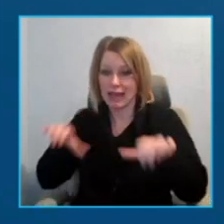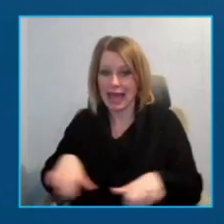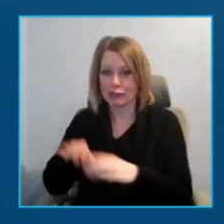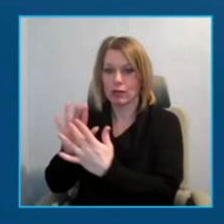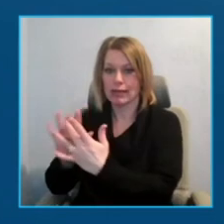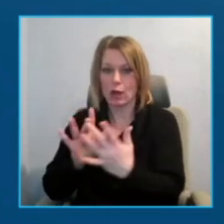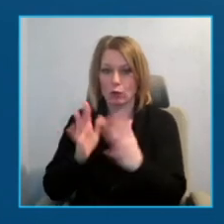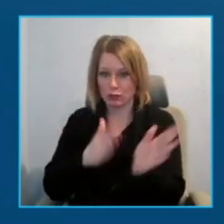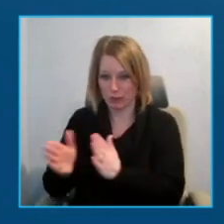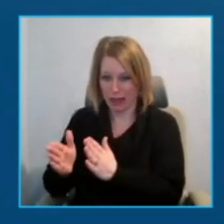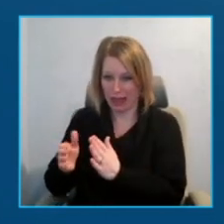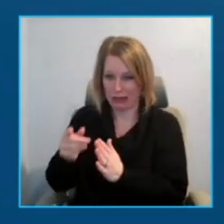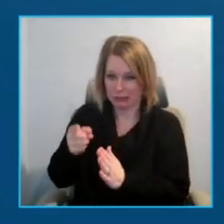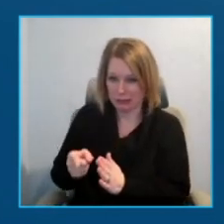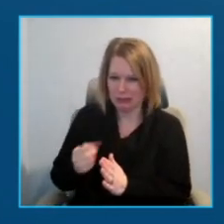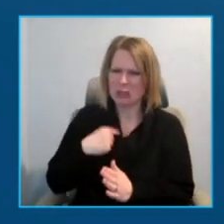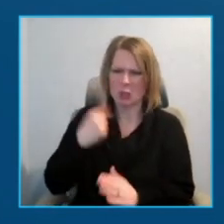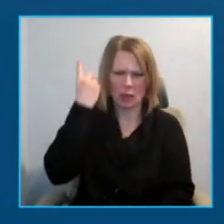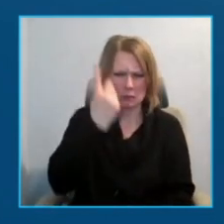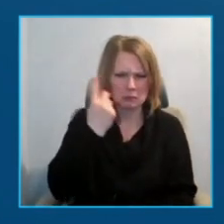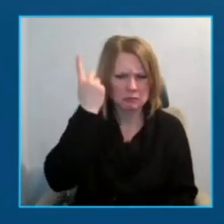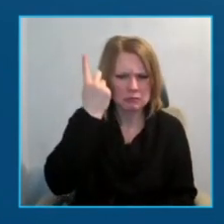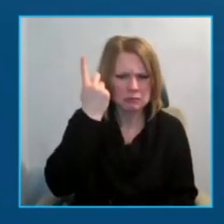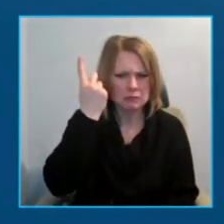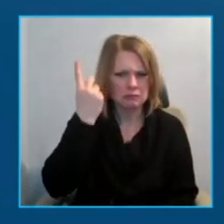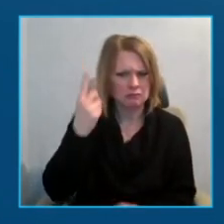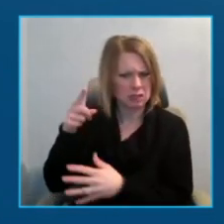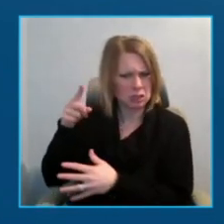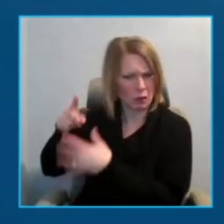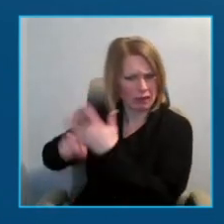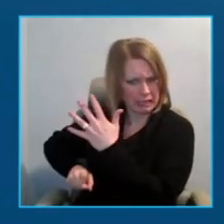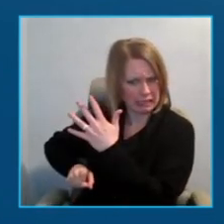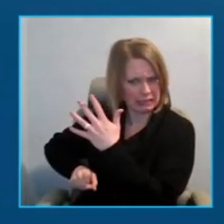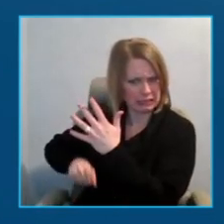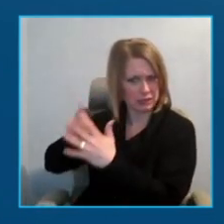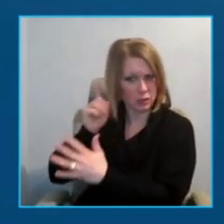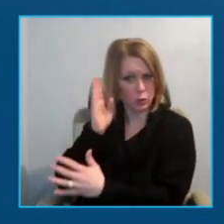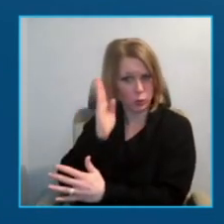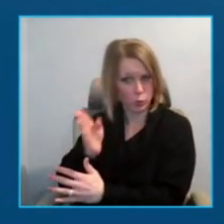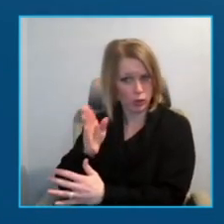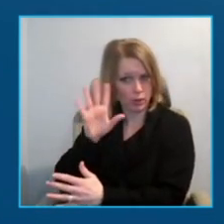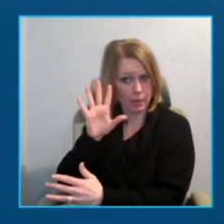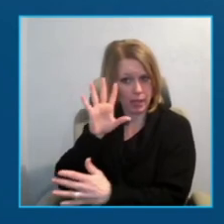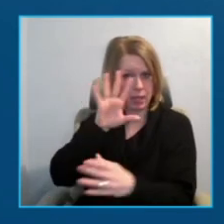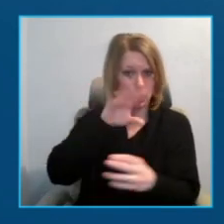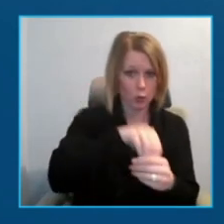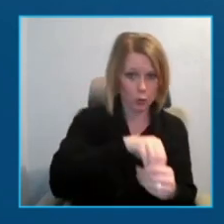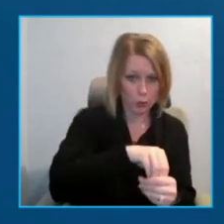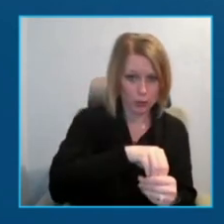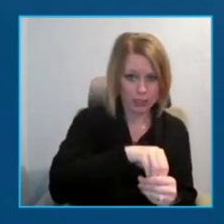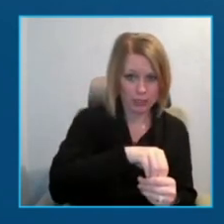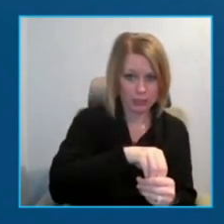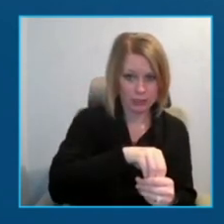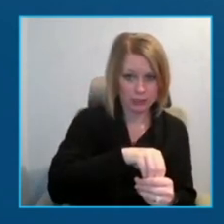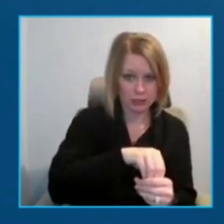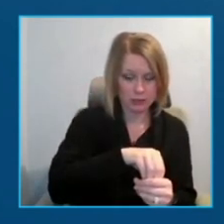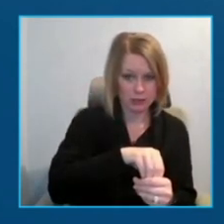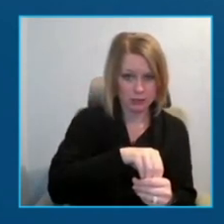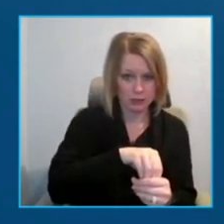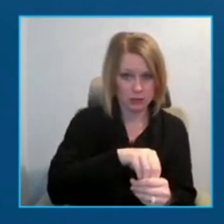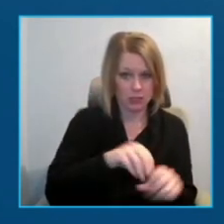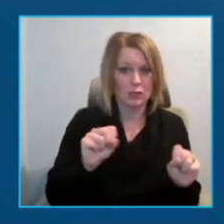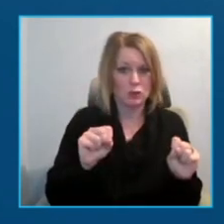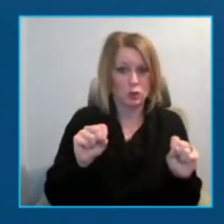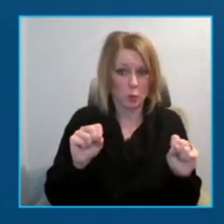wondering if these organizations would be included to have positions on the affirmative action